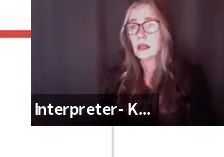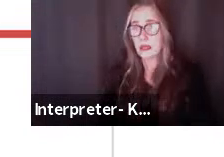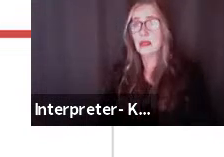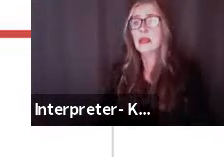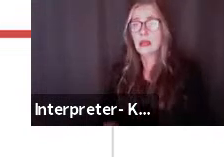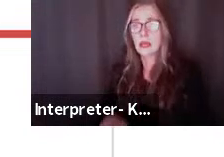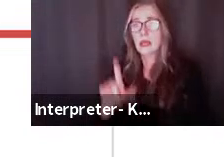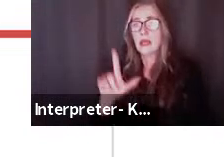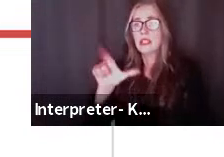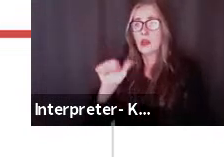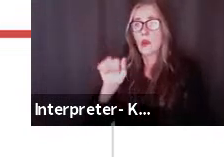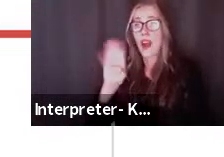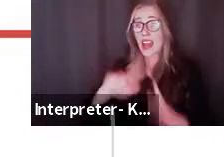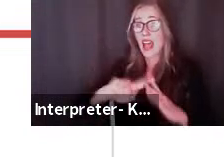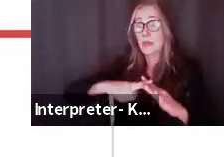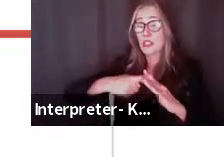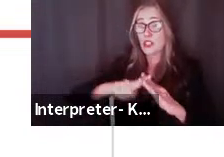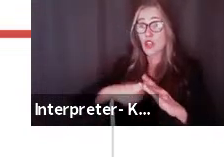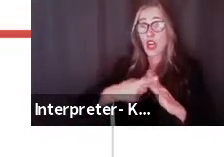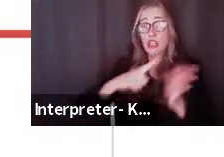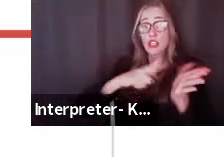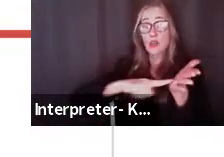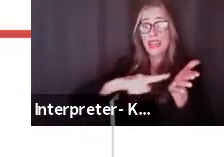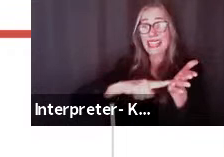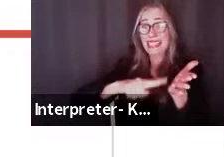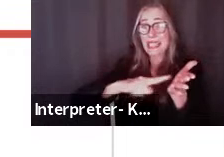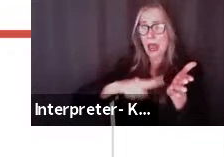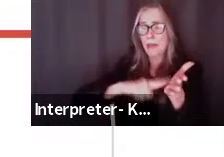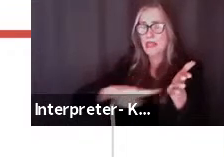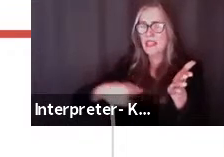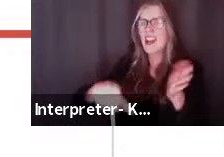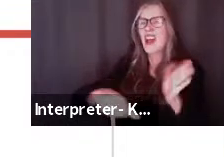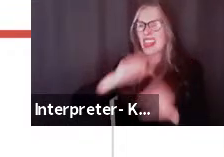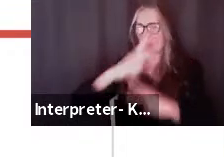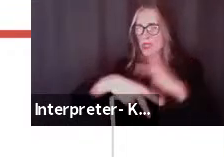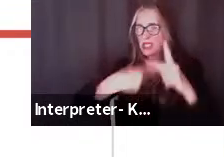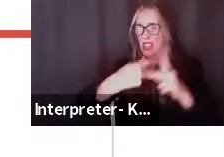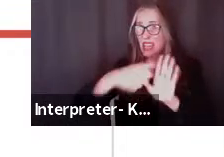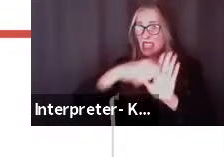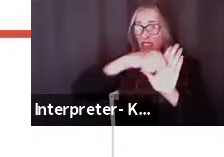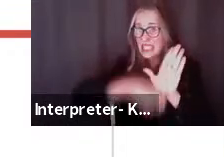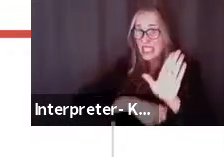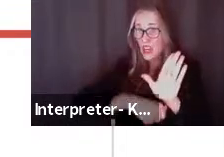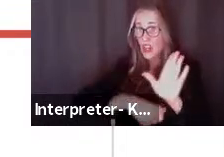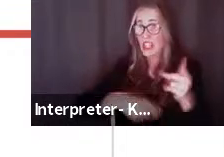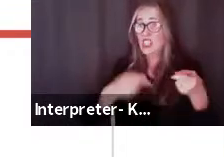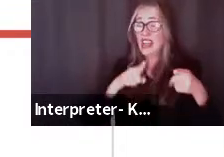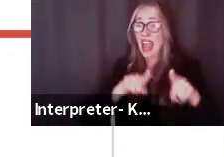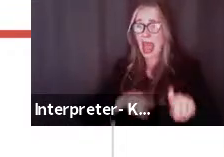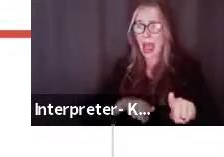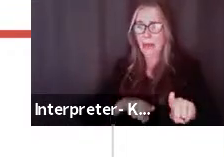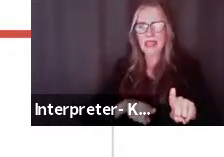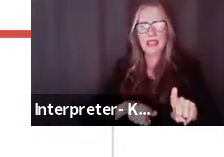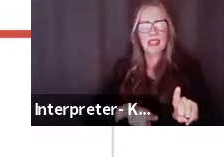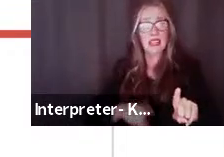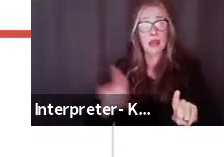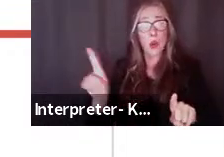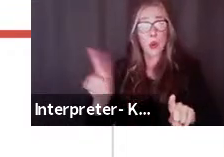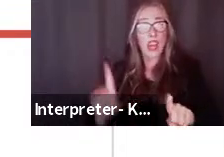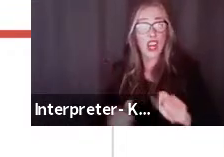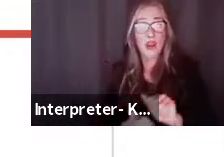our lab really started examining sterilizations that occurred in the country's most prolific sterilizer